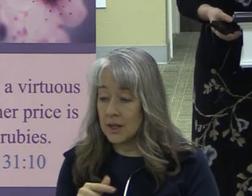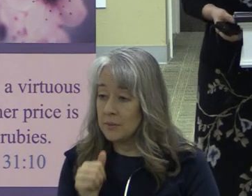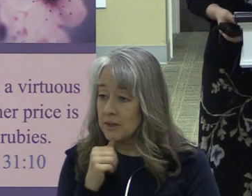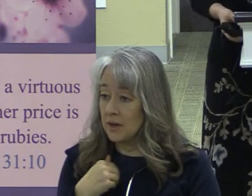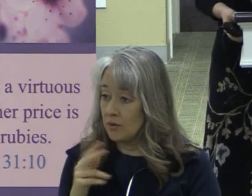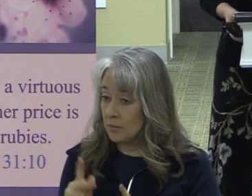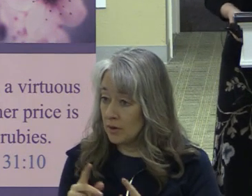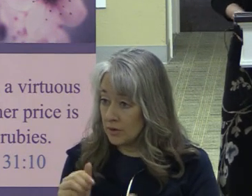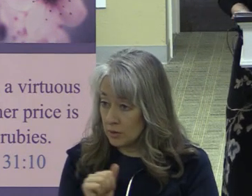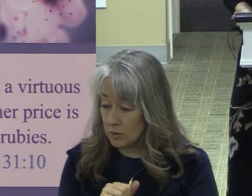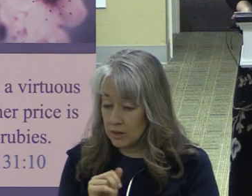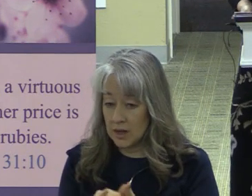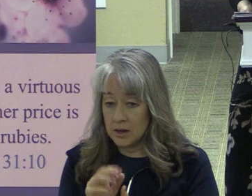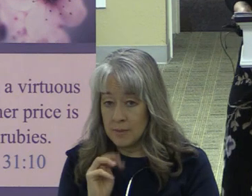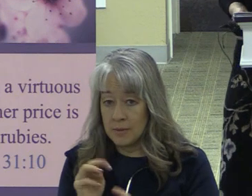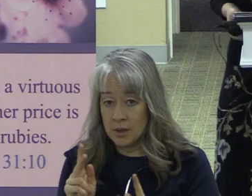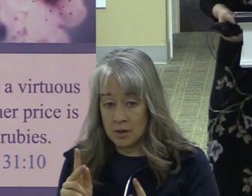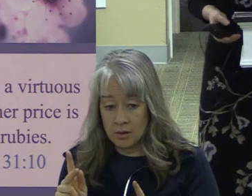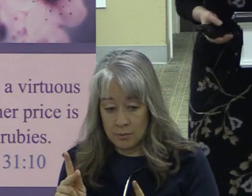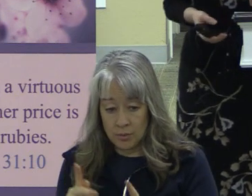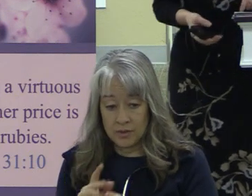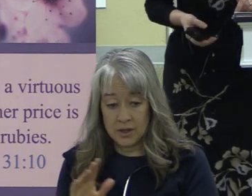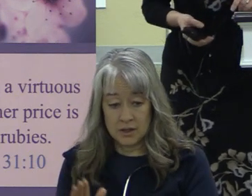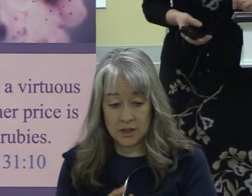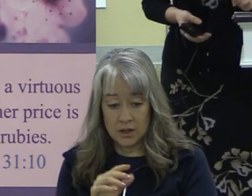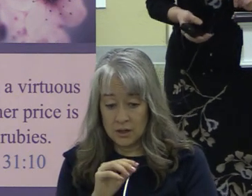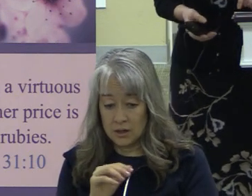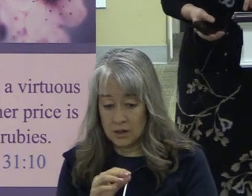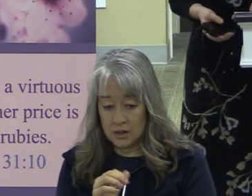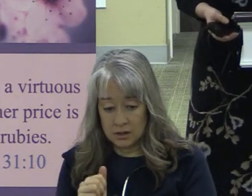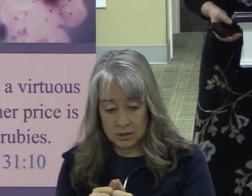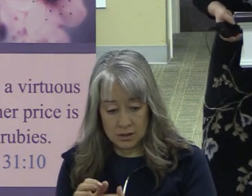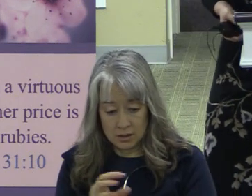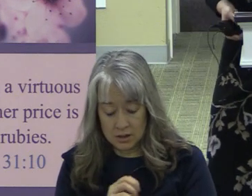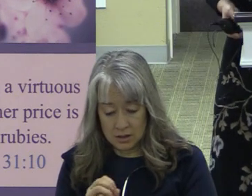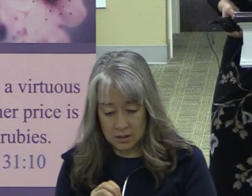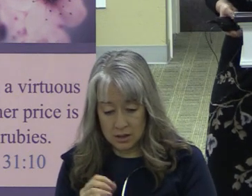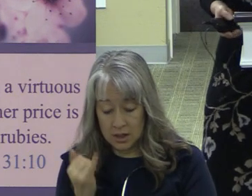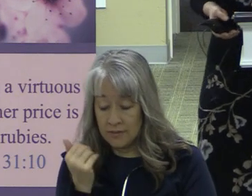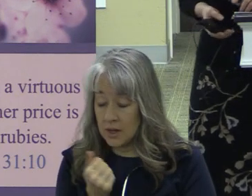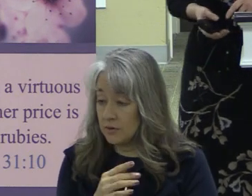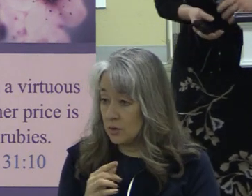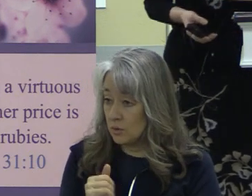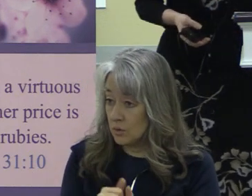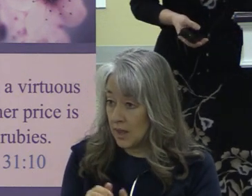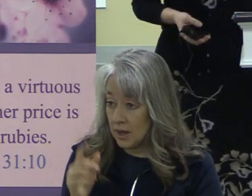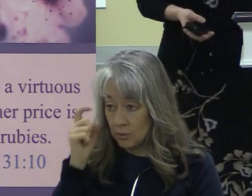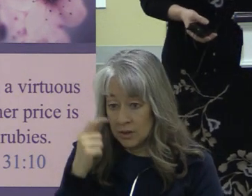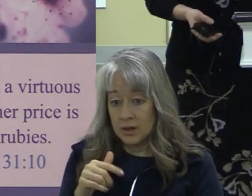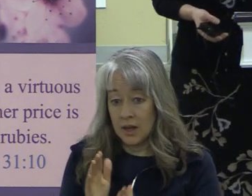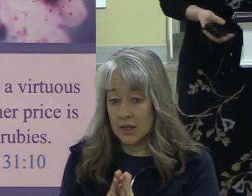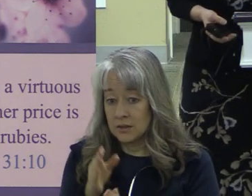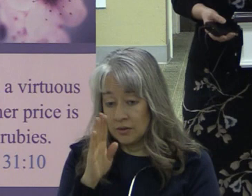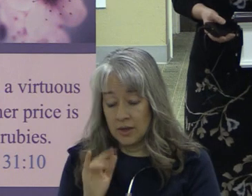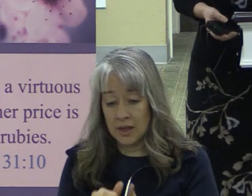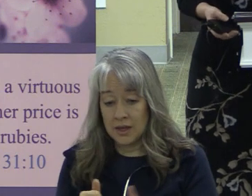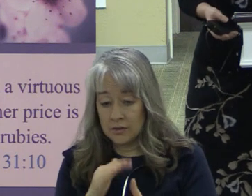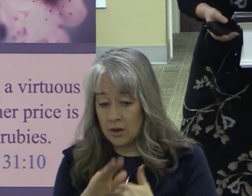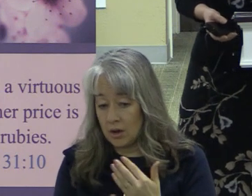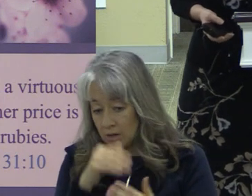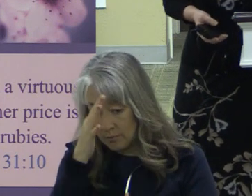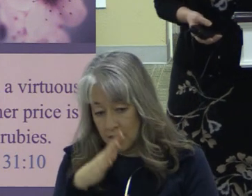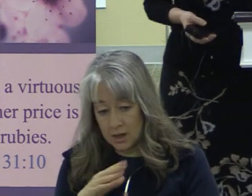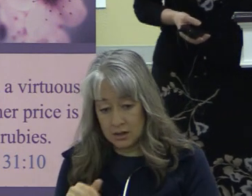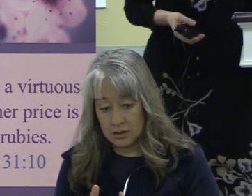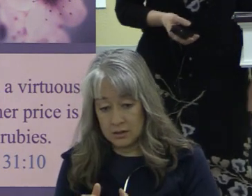patience have her perfect work, that you may be perfect and entire, wanting nothing. If any of you lack wisdom, let him ask of God, that giveth to all